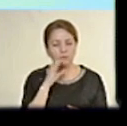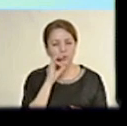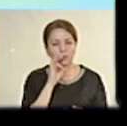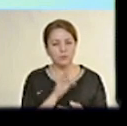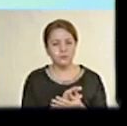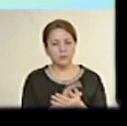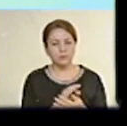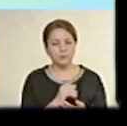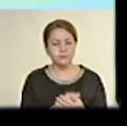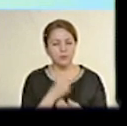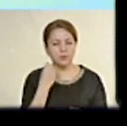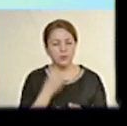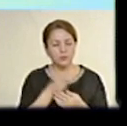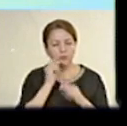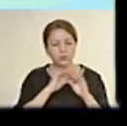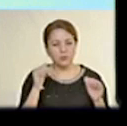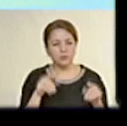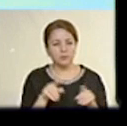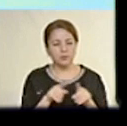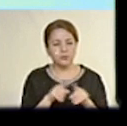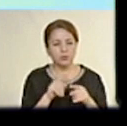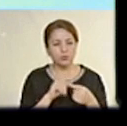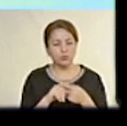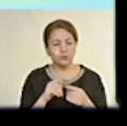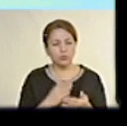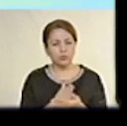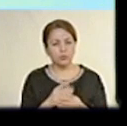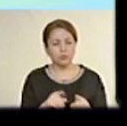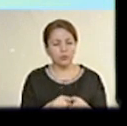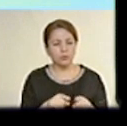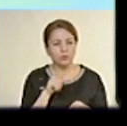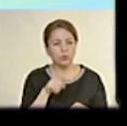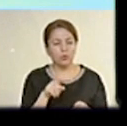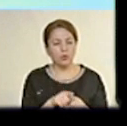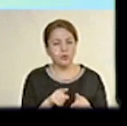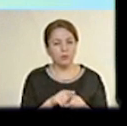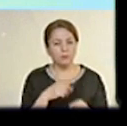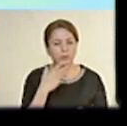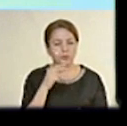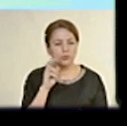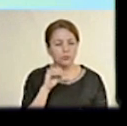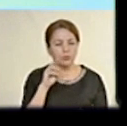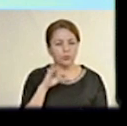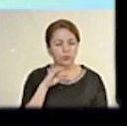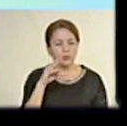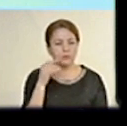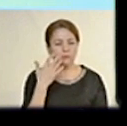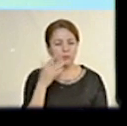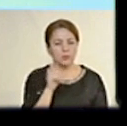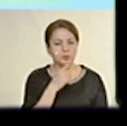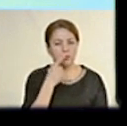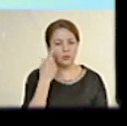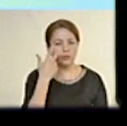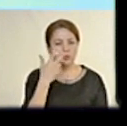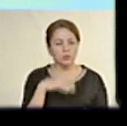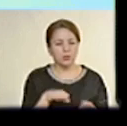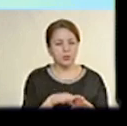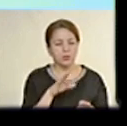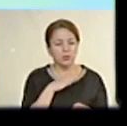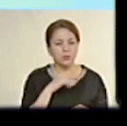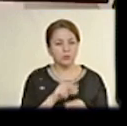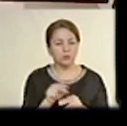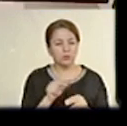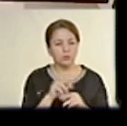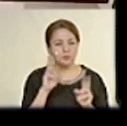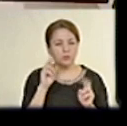aziz o'quvchilar, xuddi birinchi qo'shish usuli kabi bu ham 3 butun 5 dan 3 ga teng edi. O'tilgan